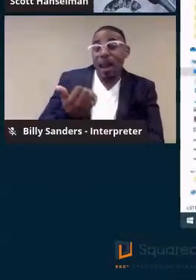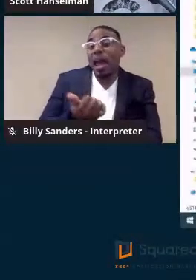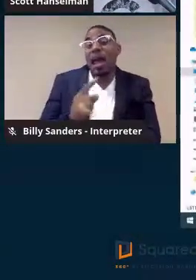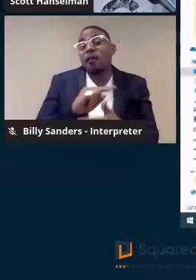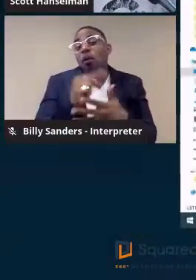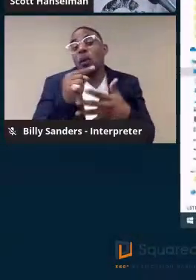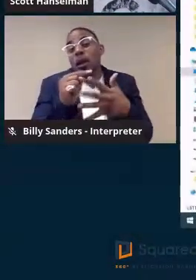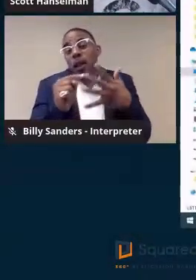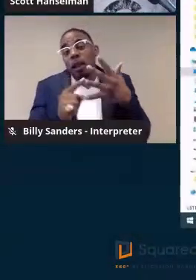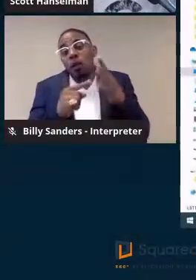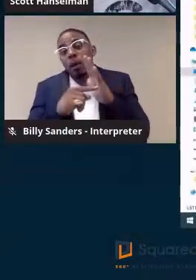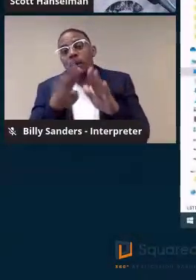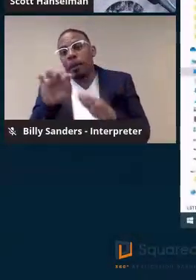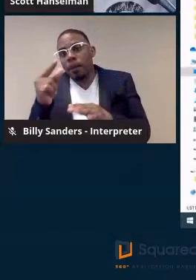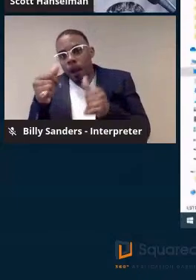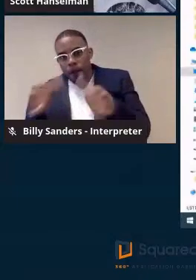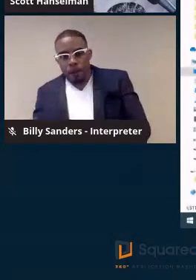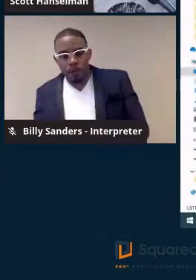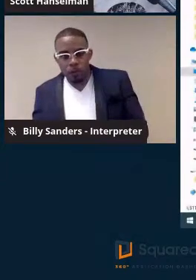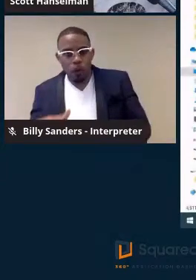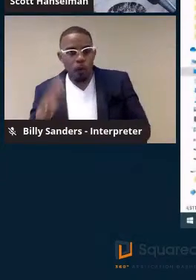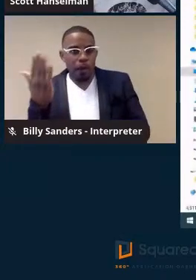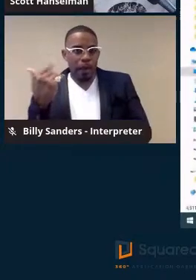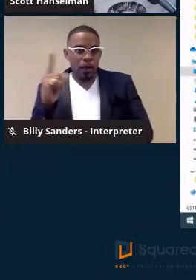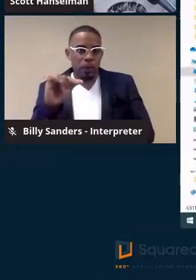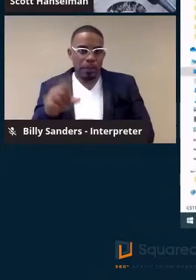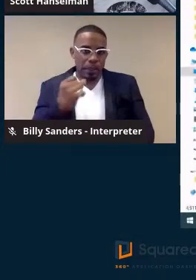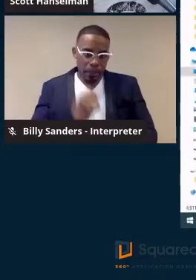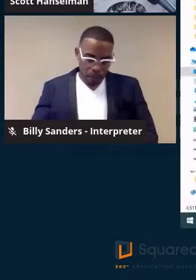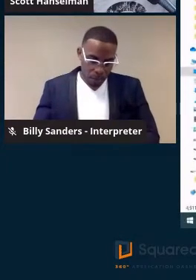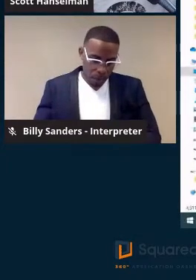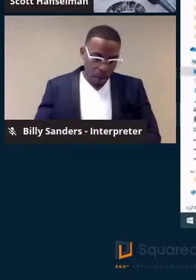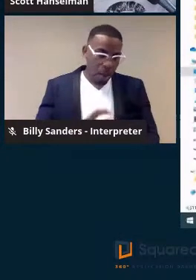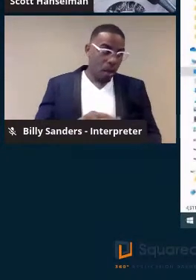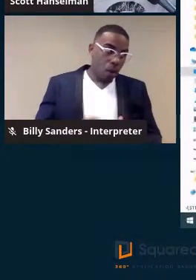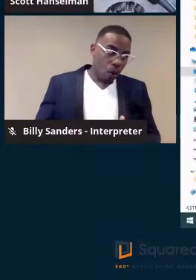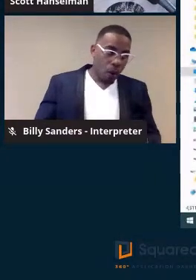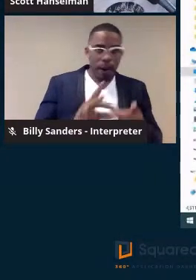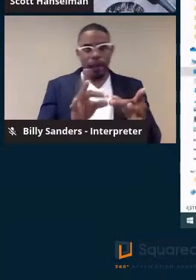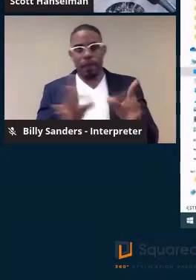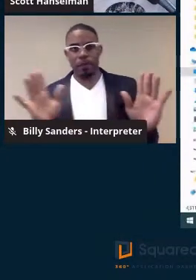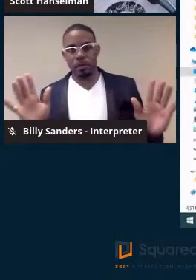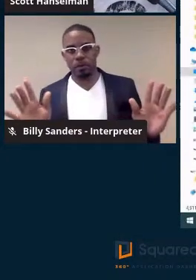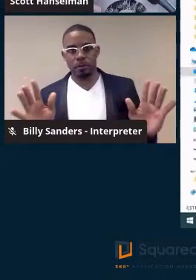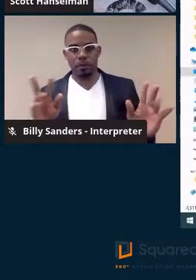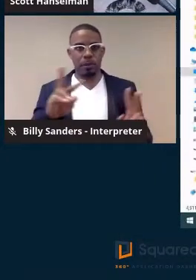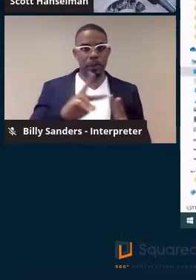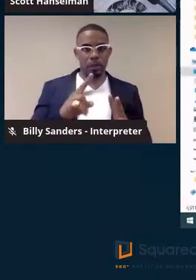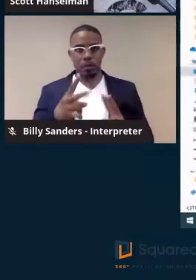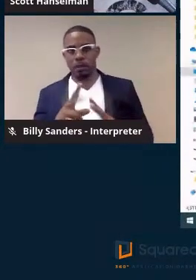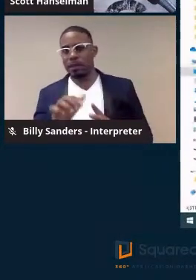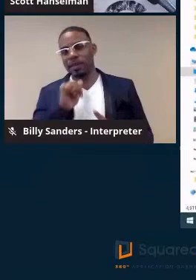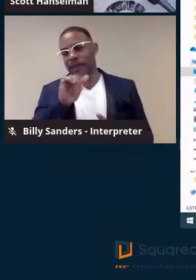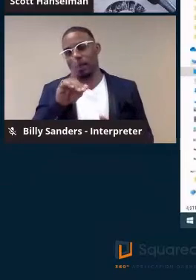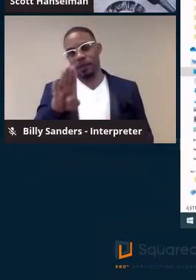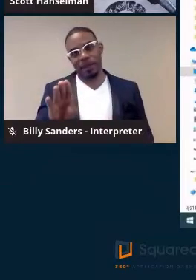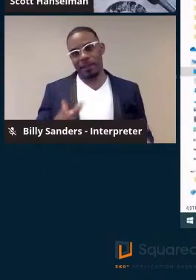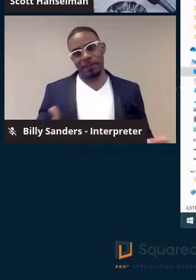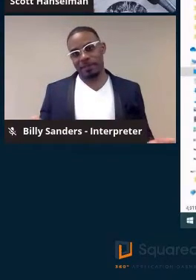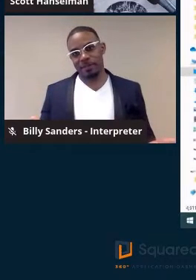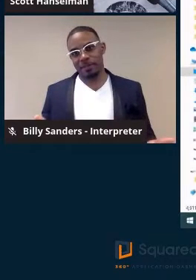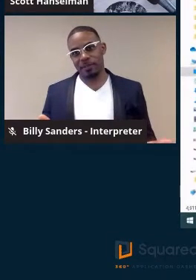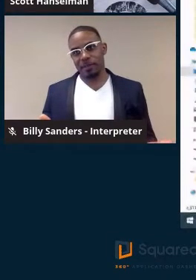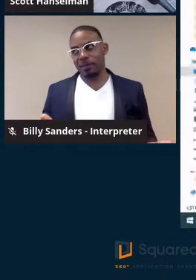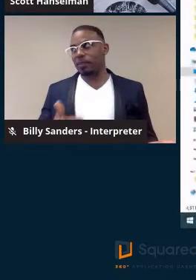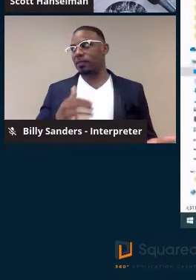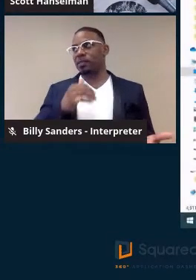these represents a blog post over the last 20 years or a comment. This is not a database. It's